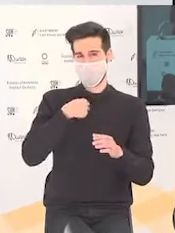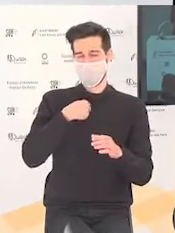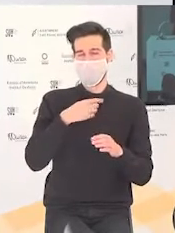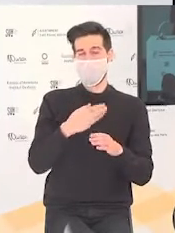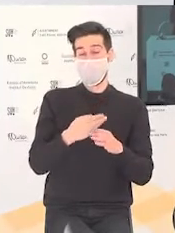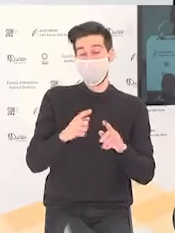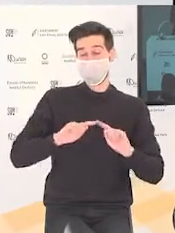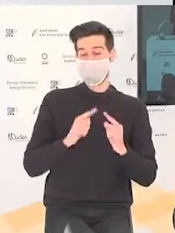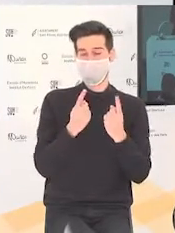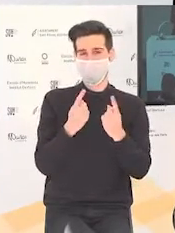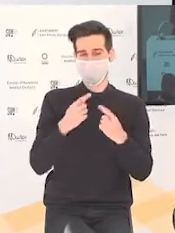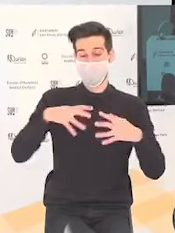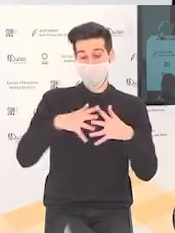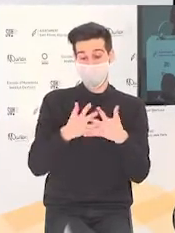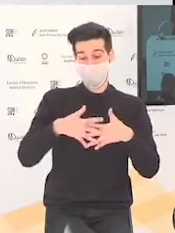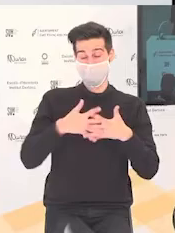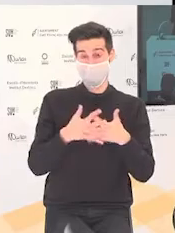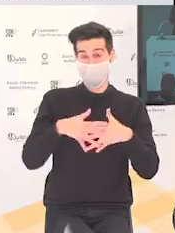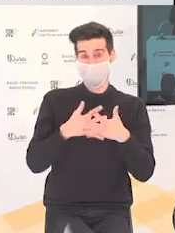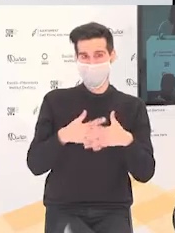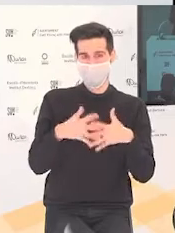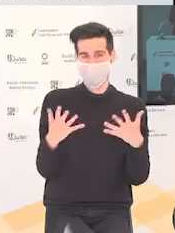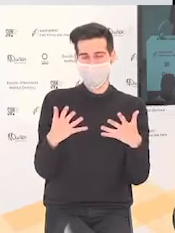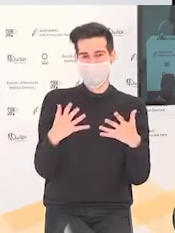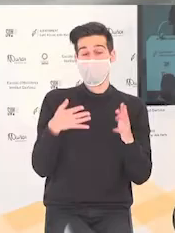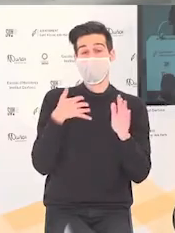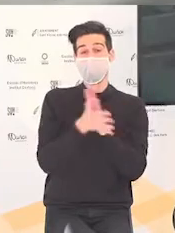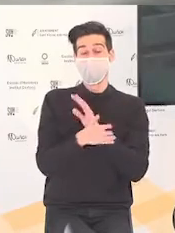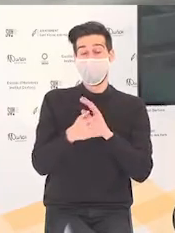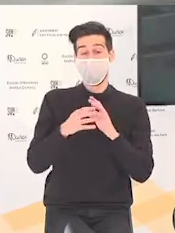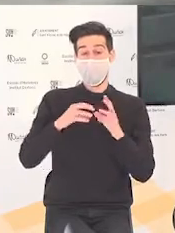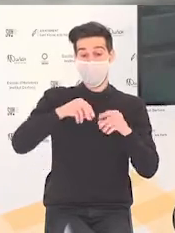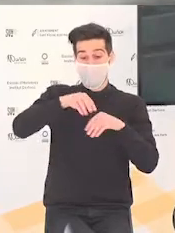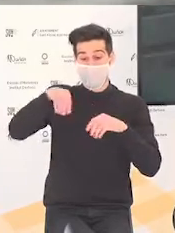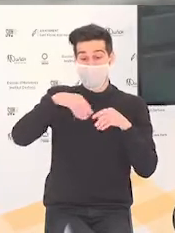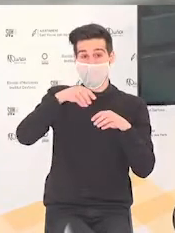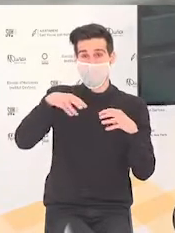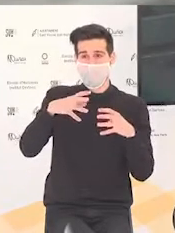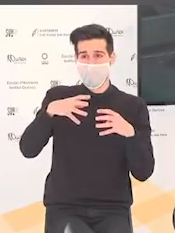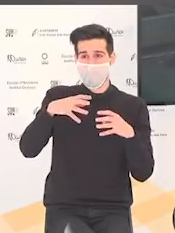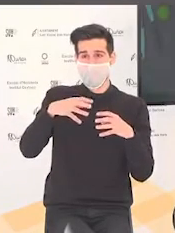poco es porque si no todos los polvos se me enganchan en la batidora.